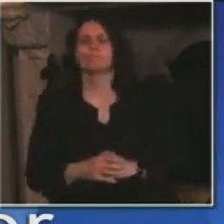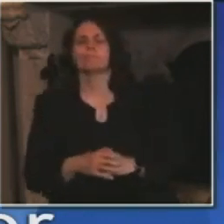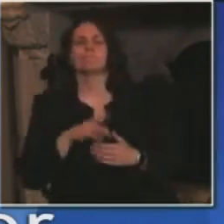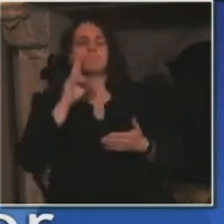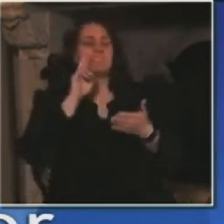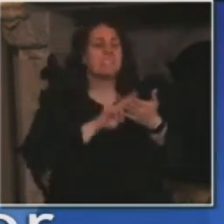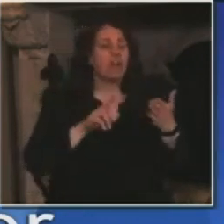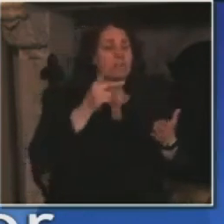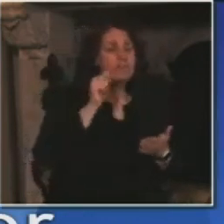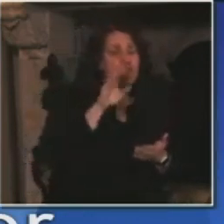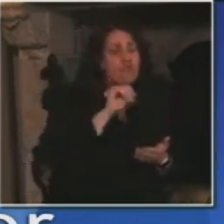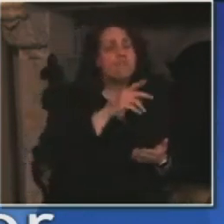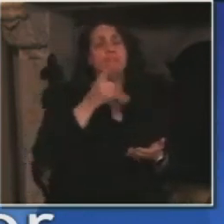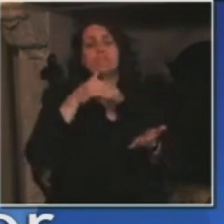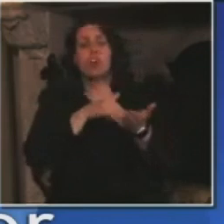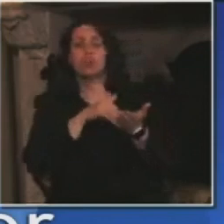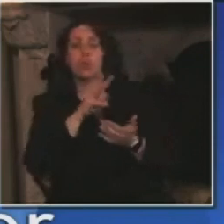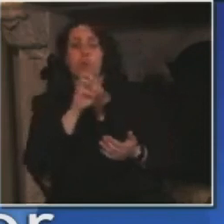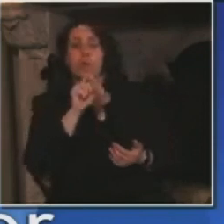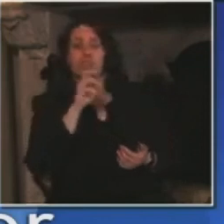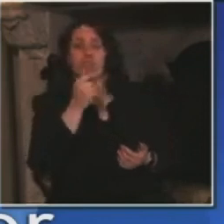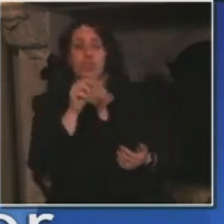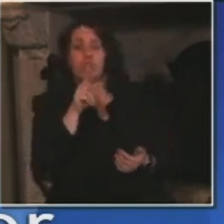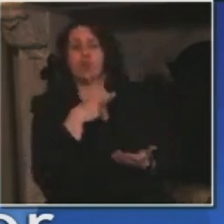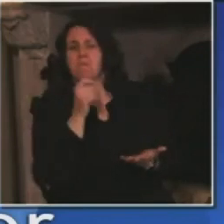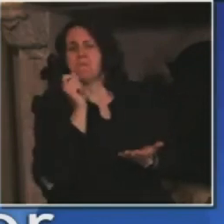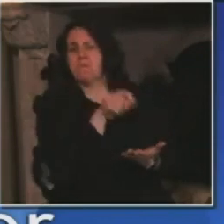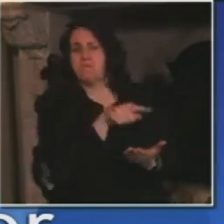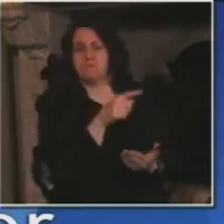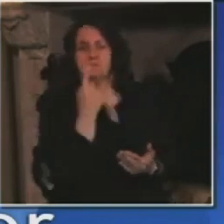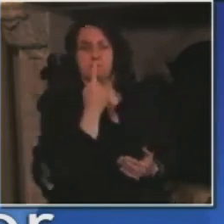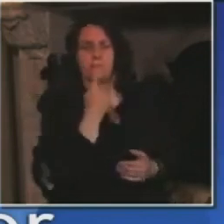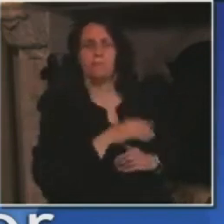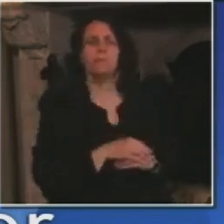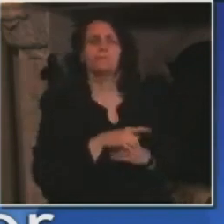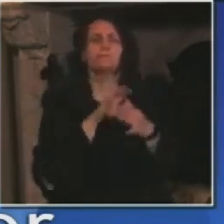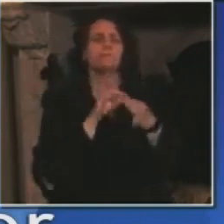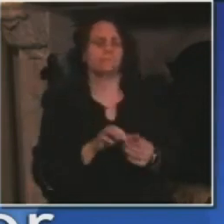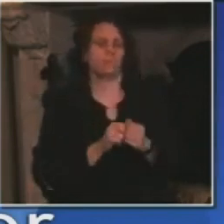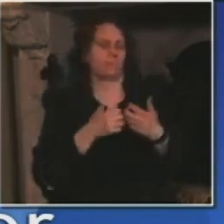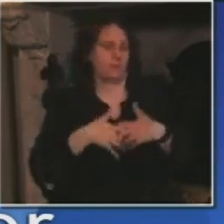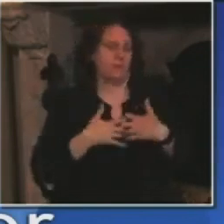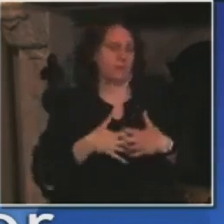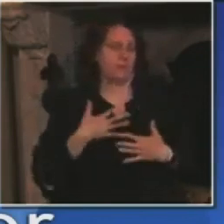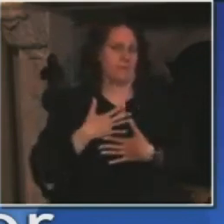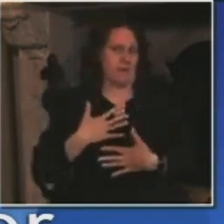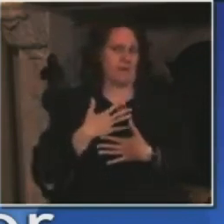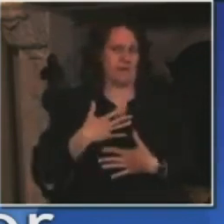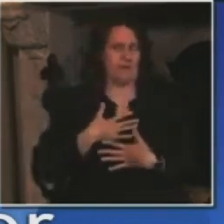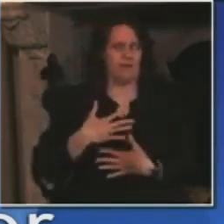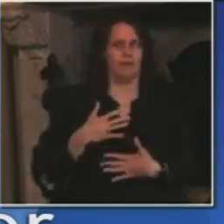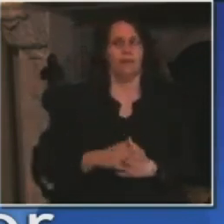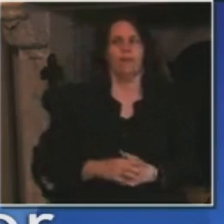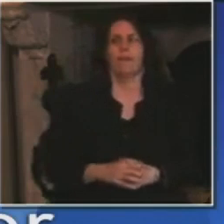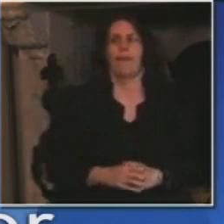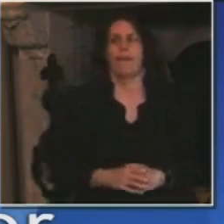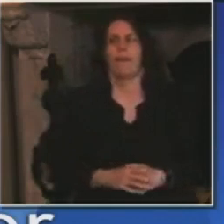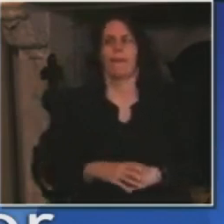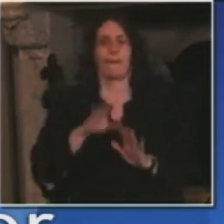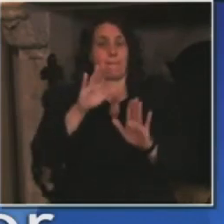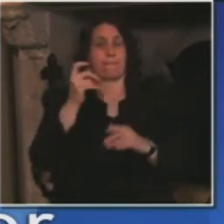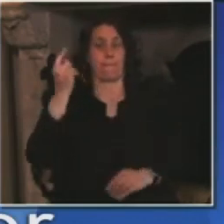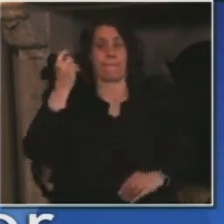about ventilators. Ventilator availability was something we paid a lot of attention to, especially early on in this thing. But it